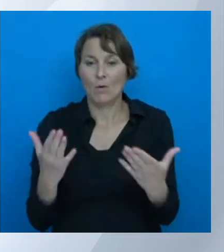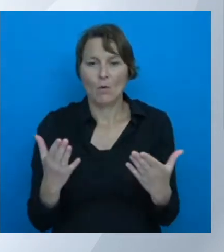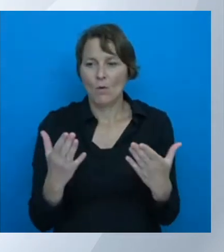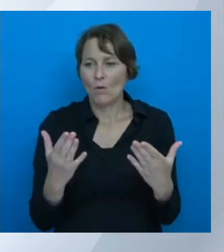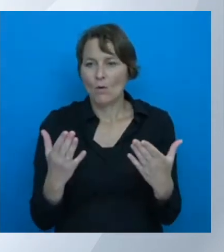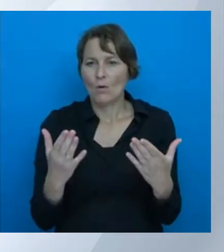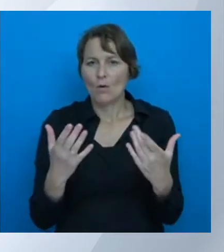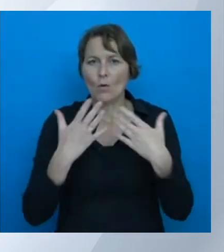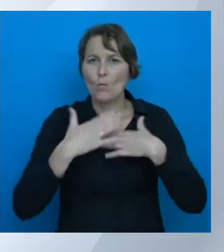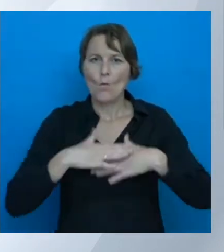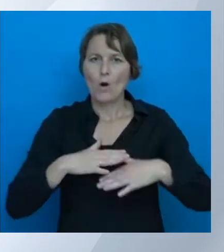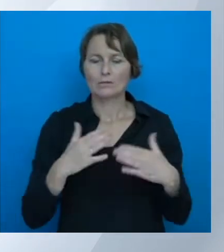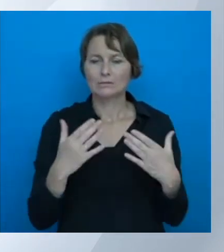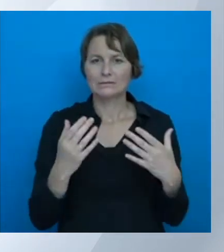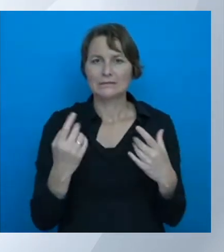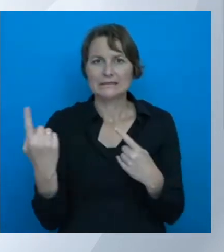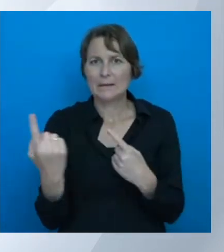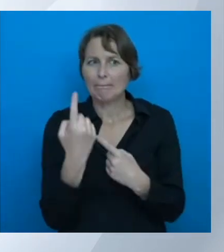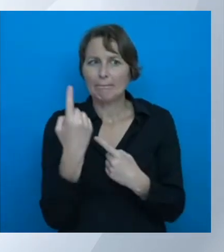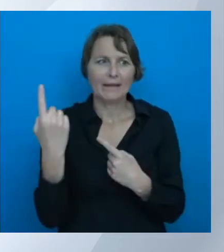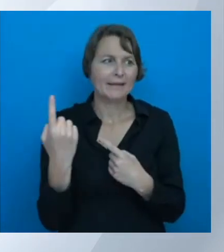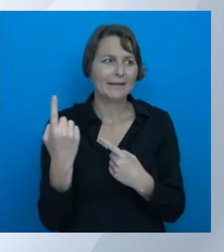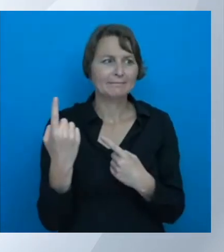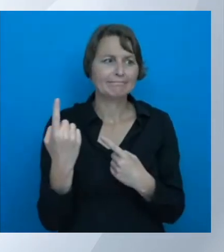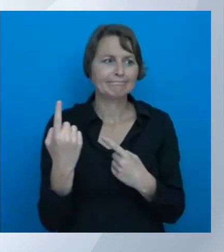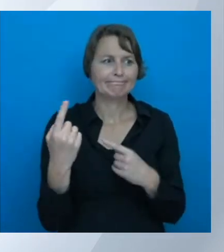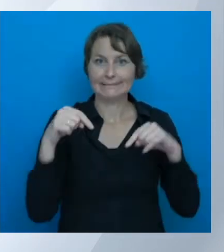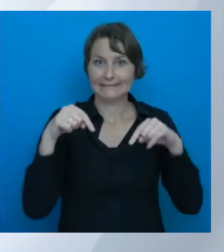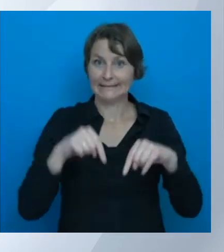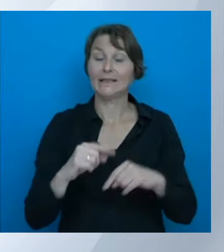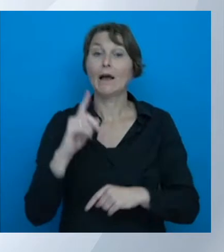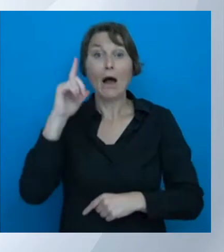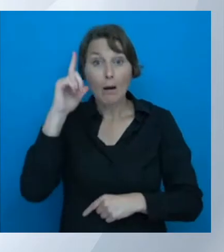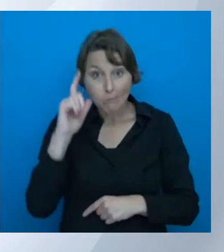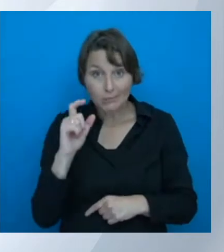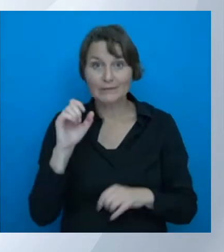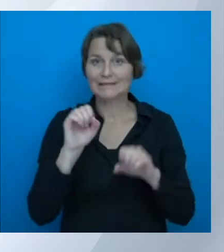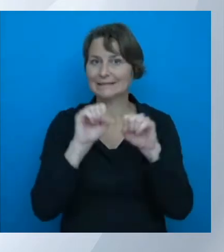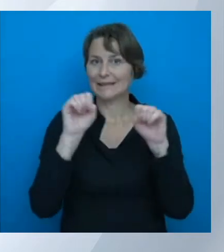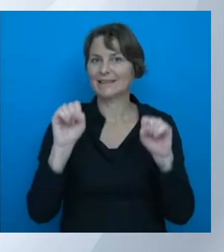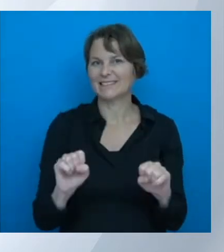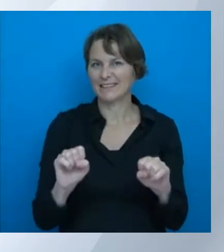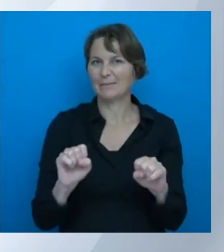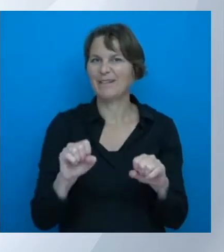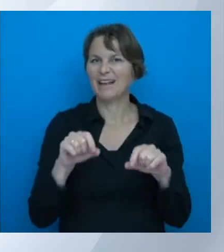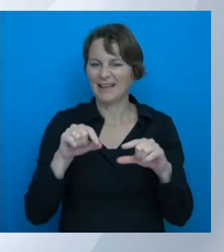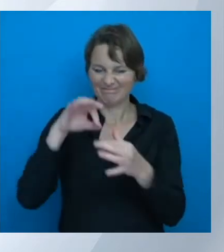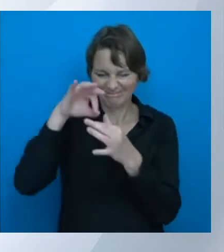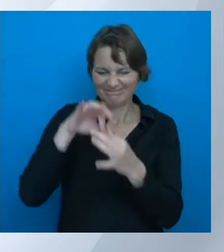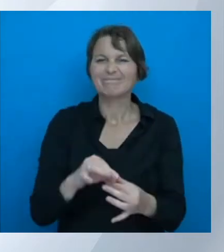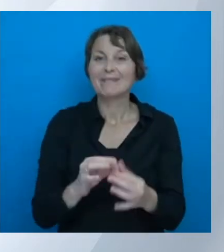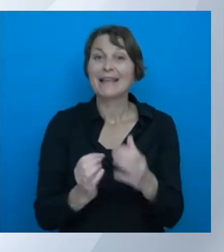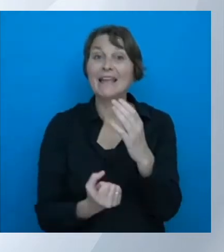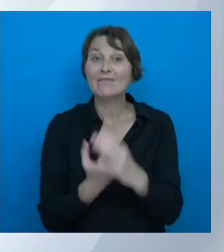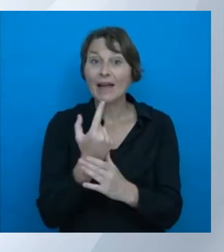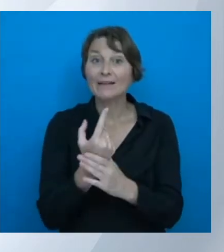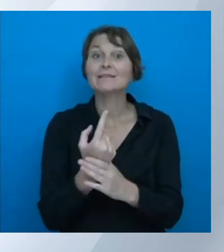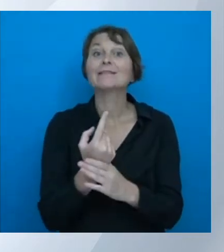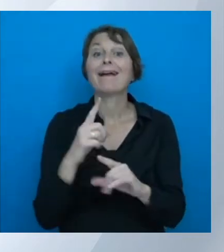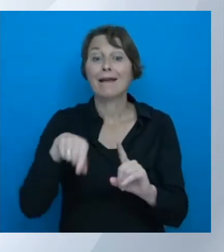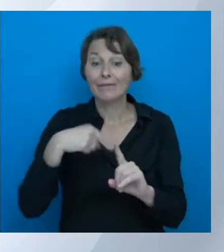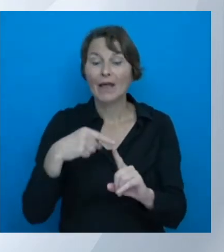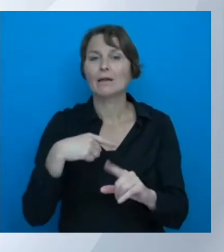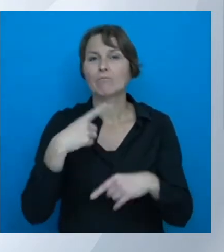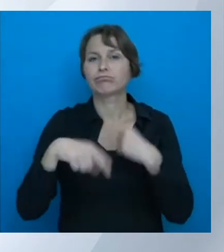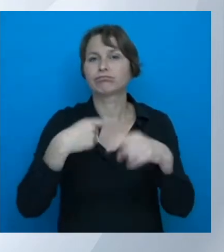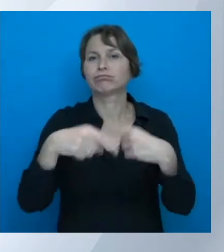living outside of our system, also known as event-driven architectures. These microservices